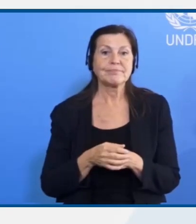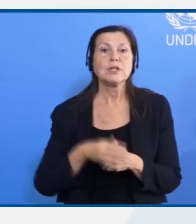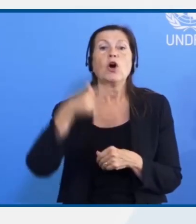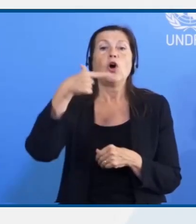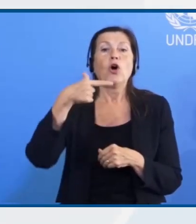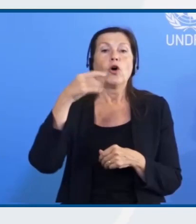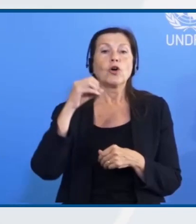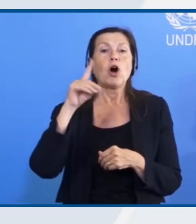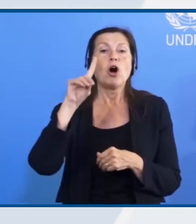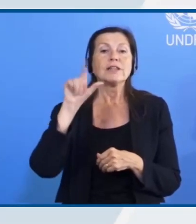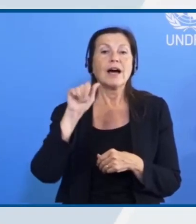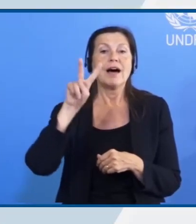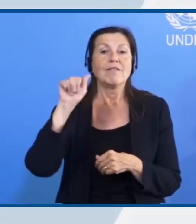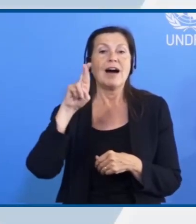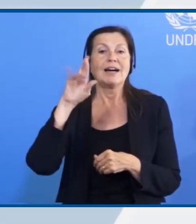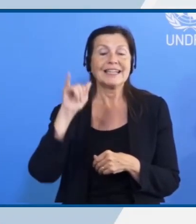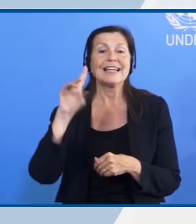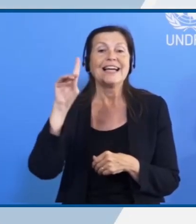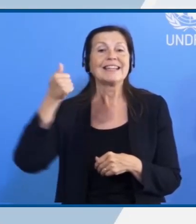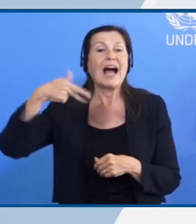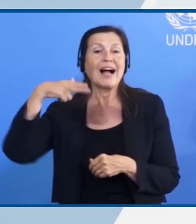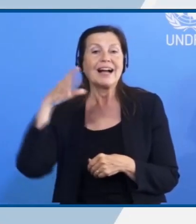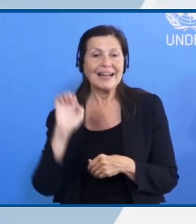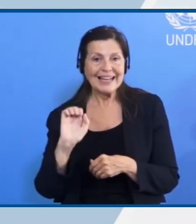Dange, who is a grassroots leader from the